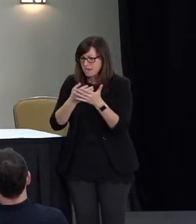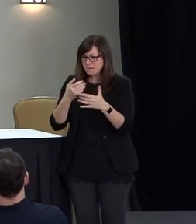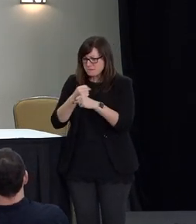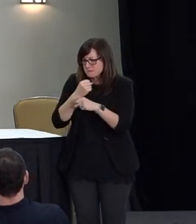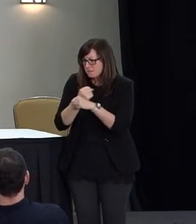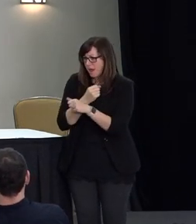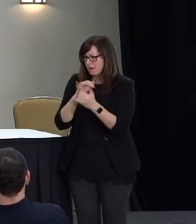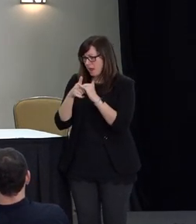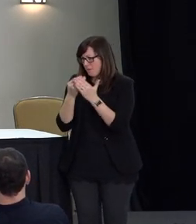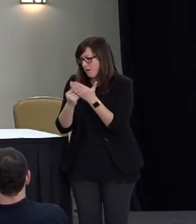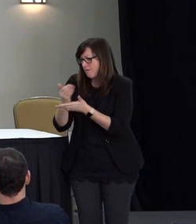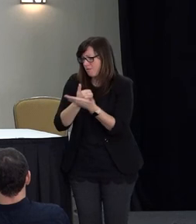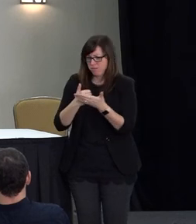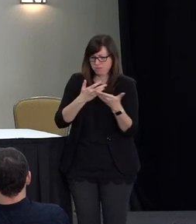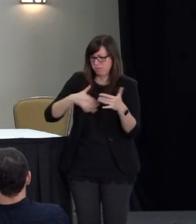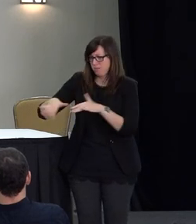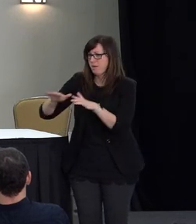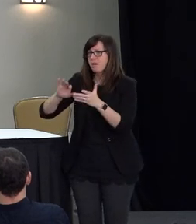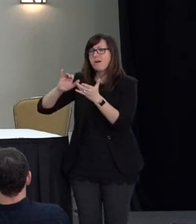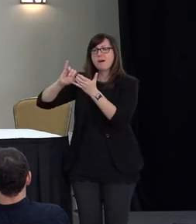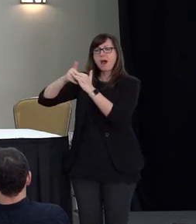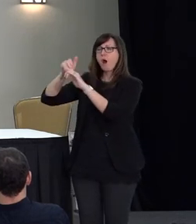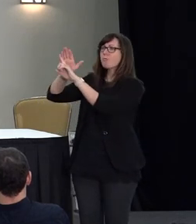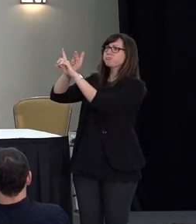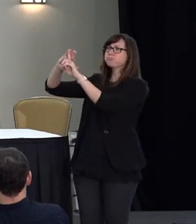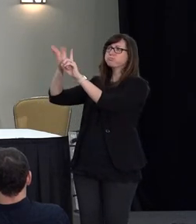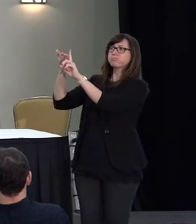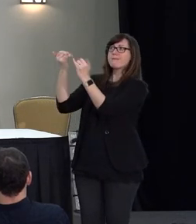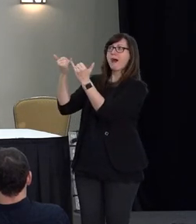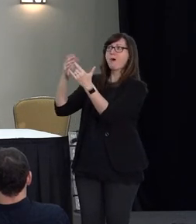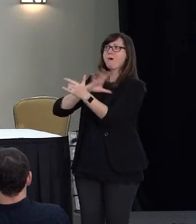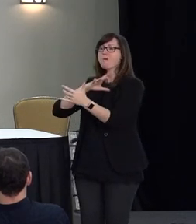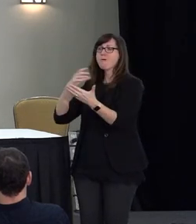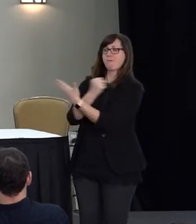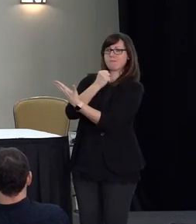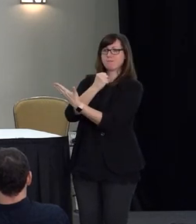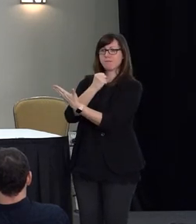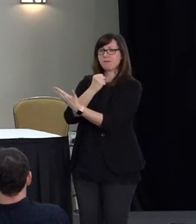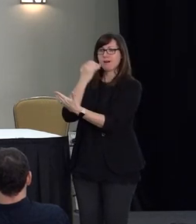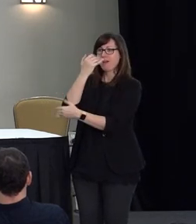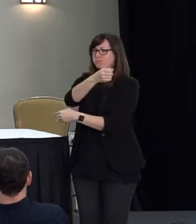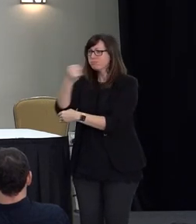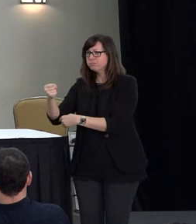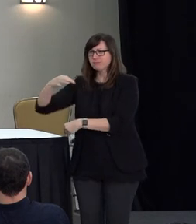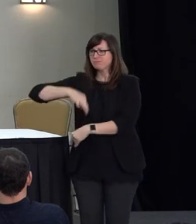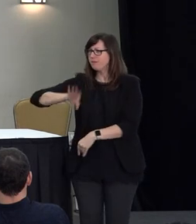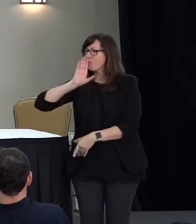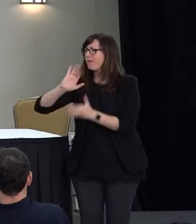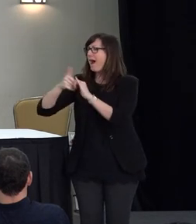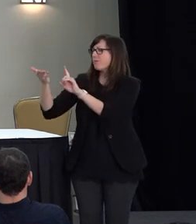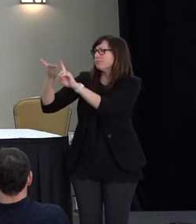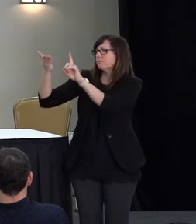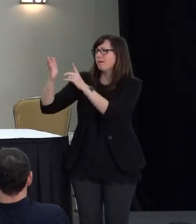numbers-driven, how do we make them realize that this is that moment of opportunity, that there is benefits there? How